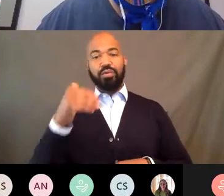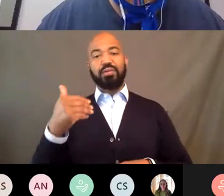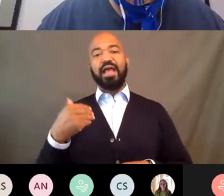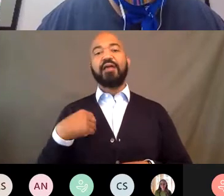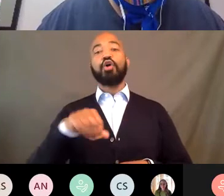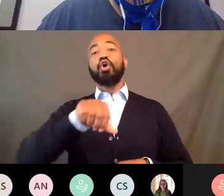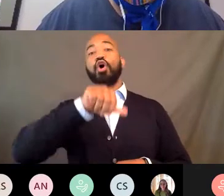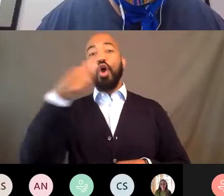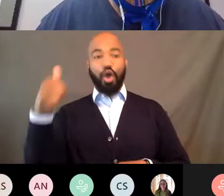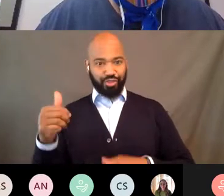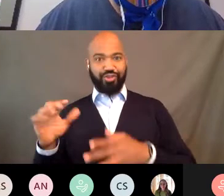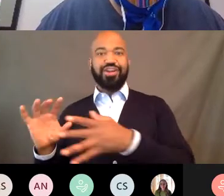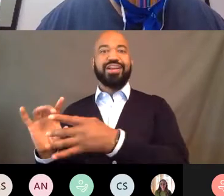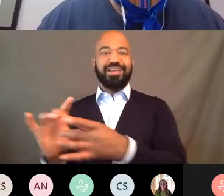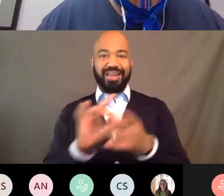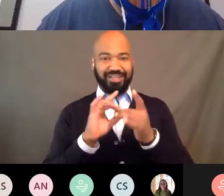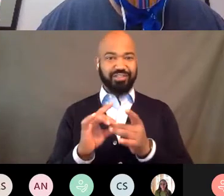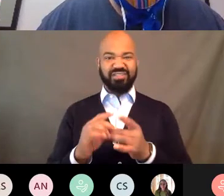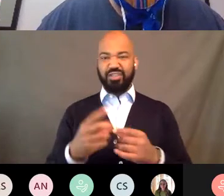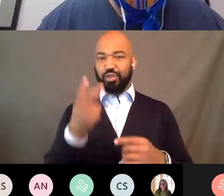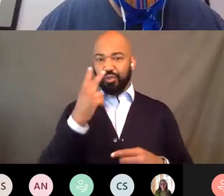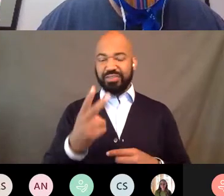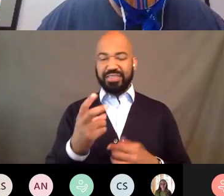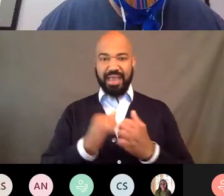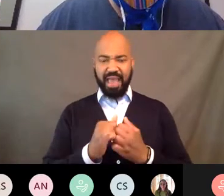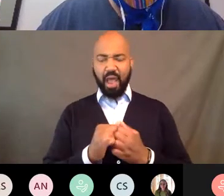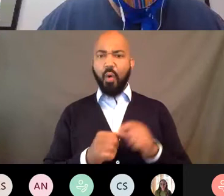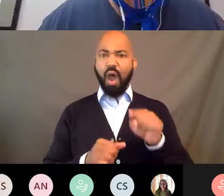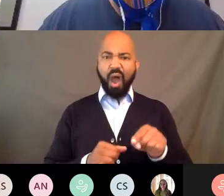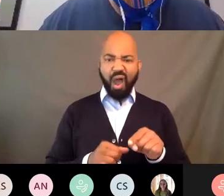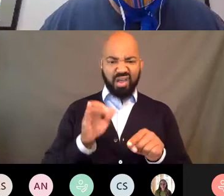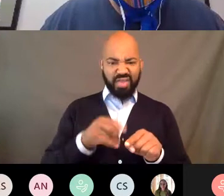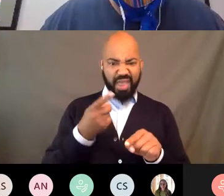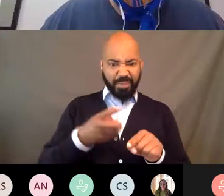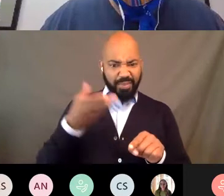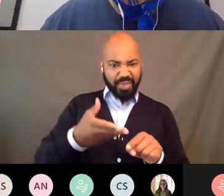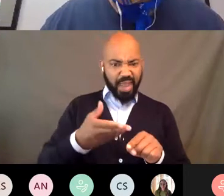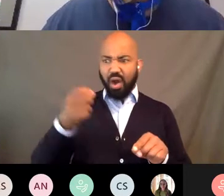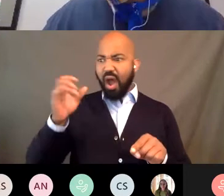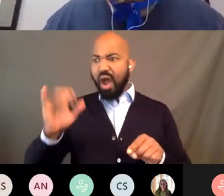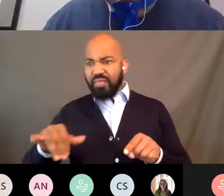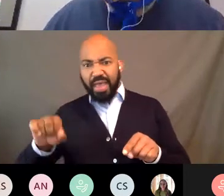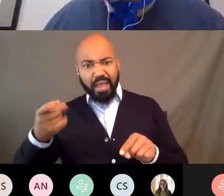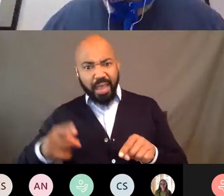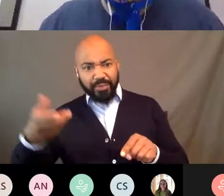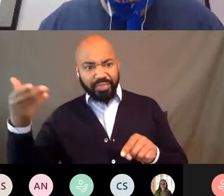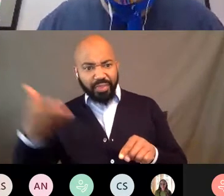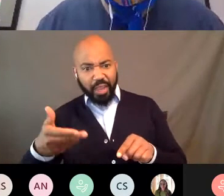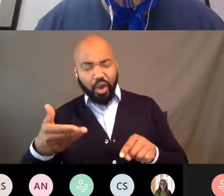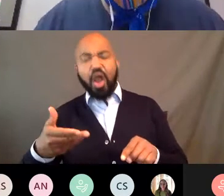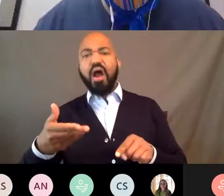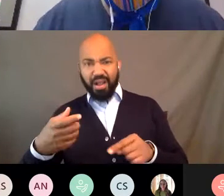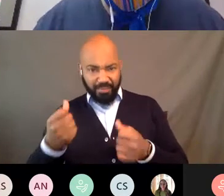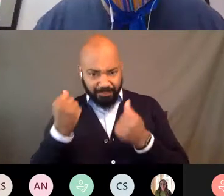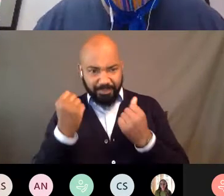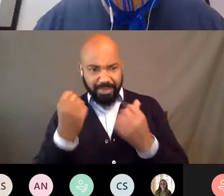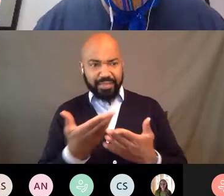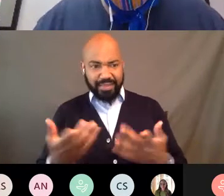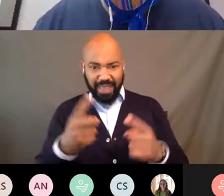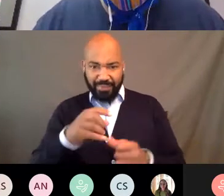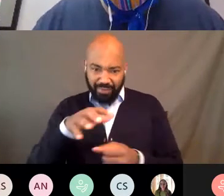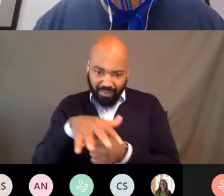connections between each other. There's probably a lot of correlations that can be drawn. So, but yeah, I'm a visual person, so I definitely